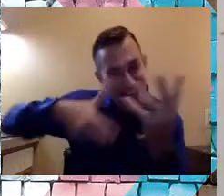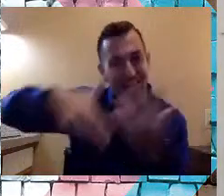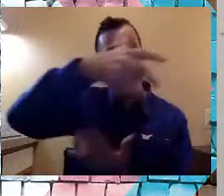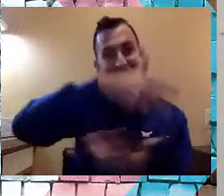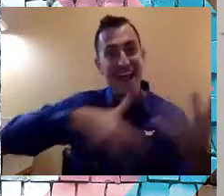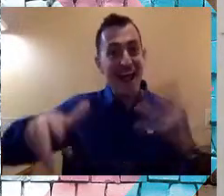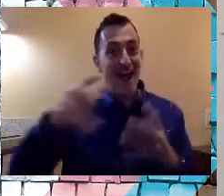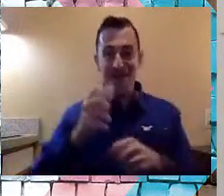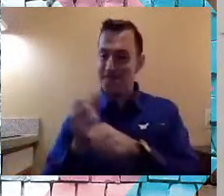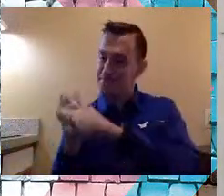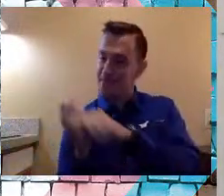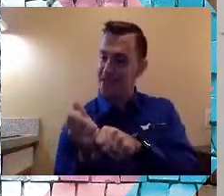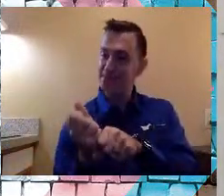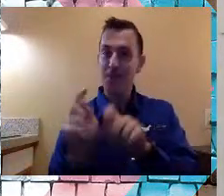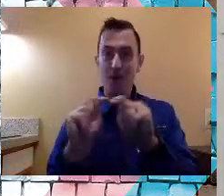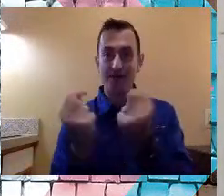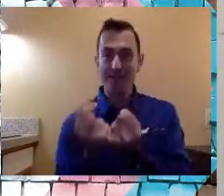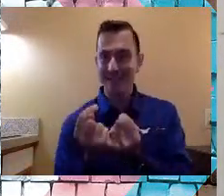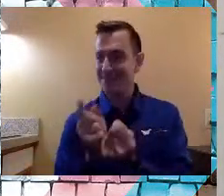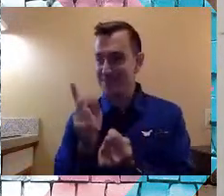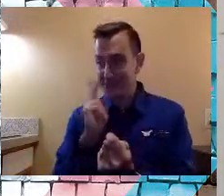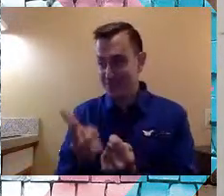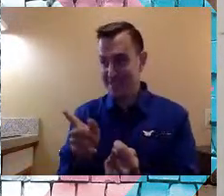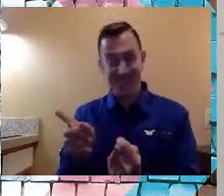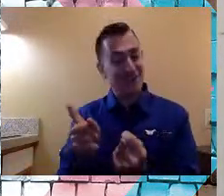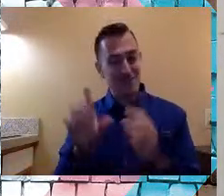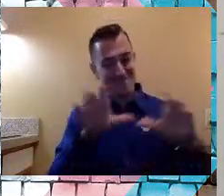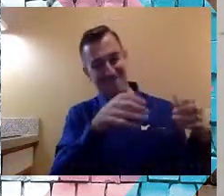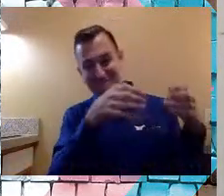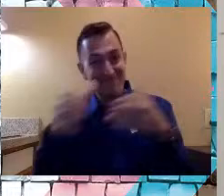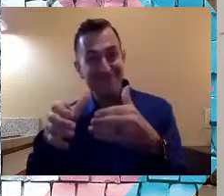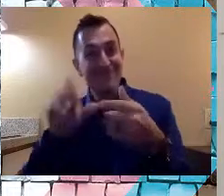team. I bet they're going right to the game now.